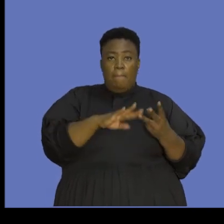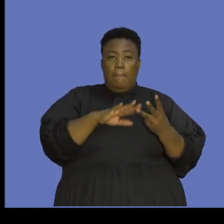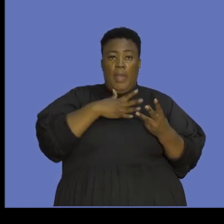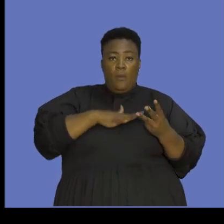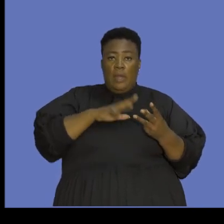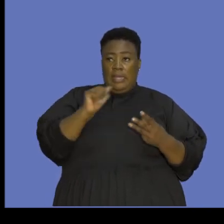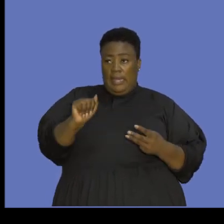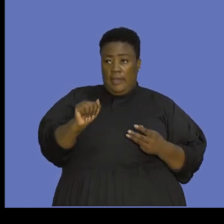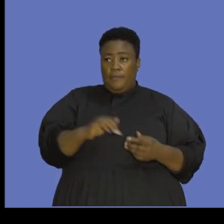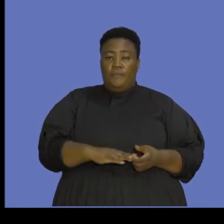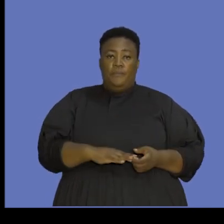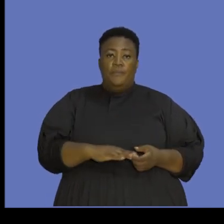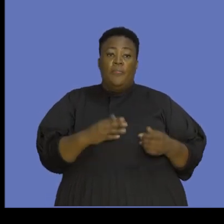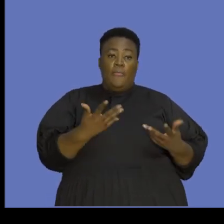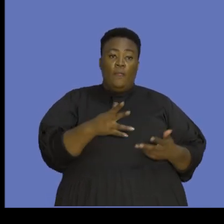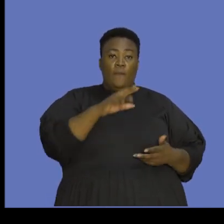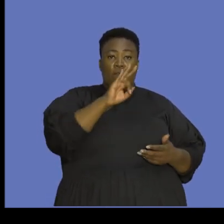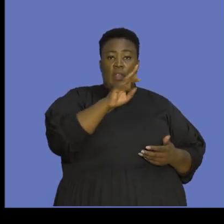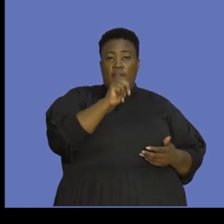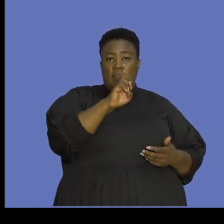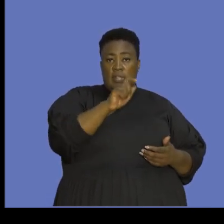So F net